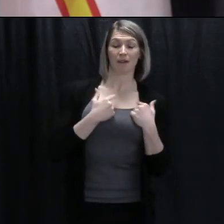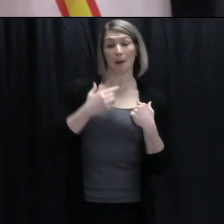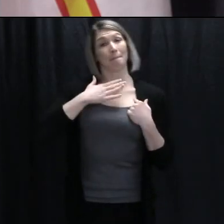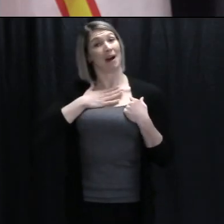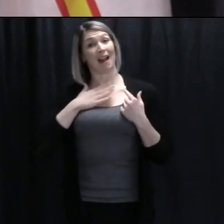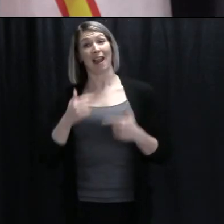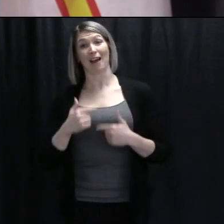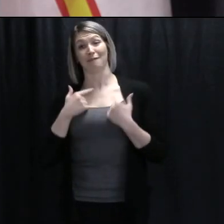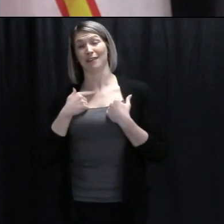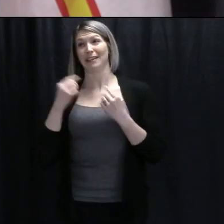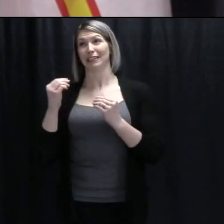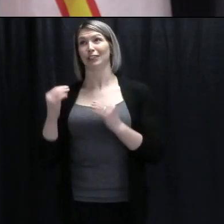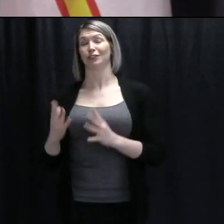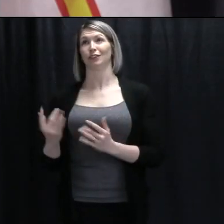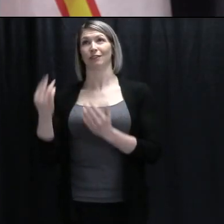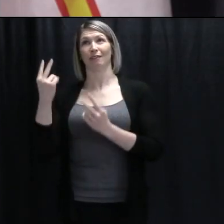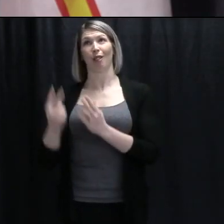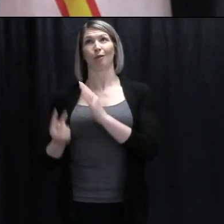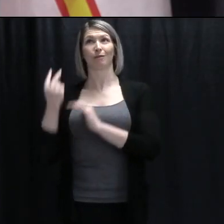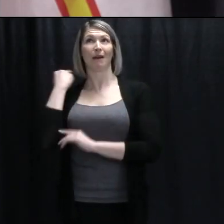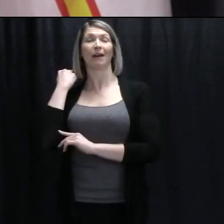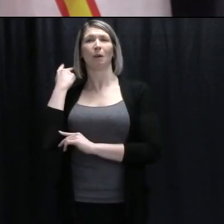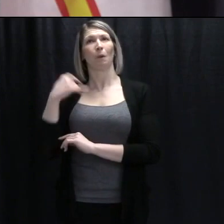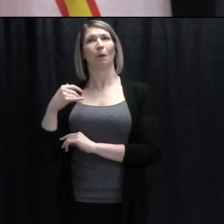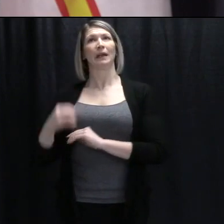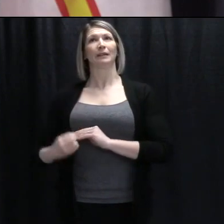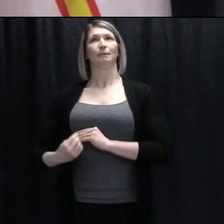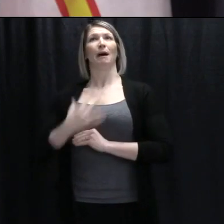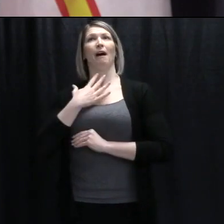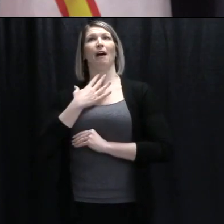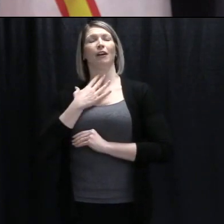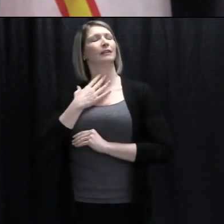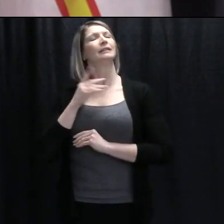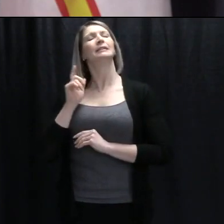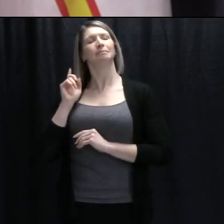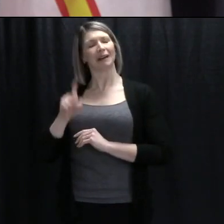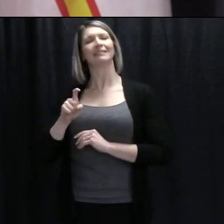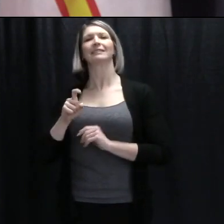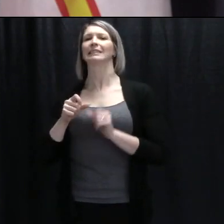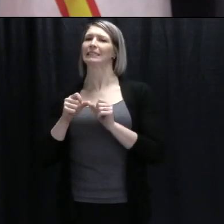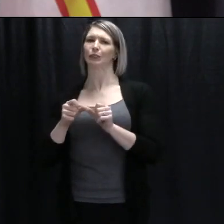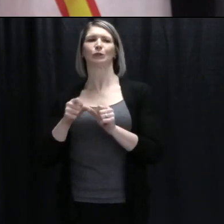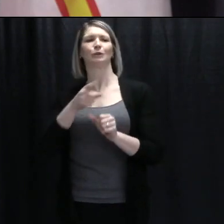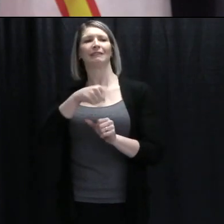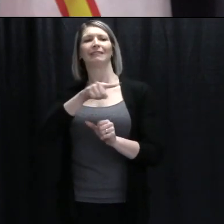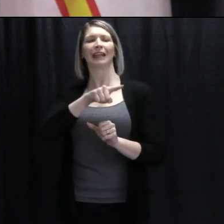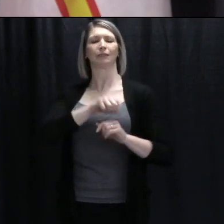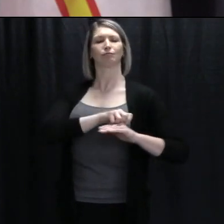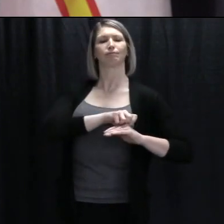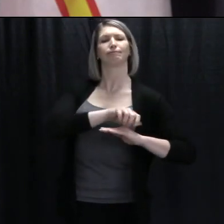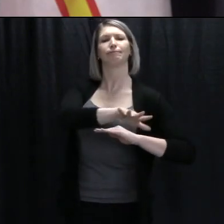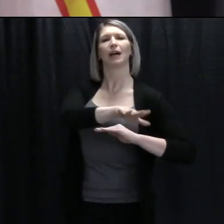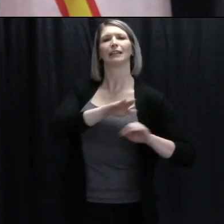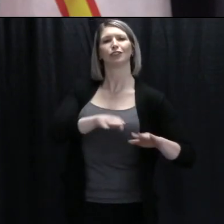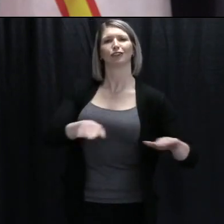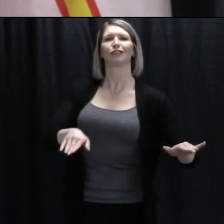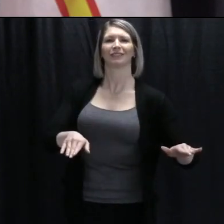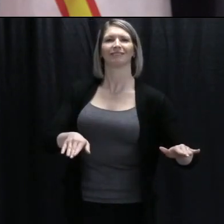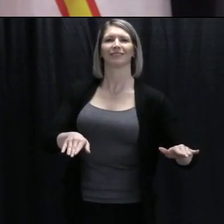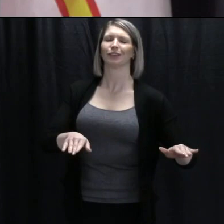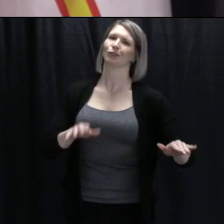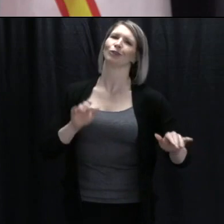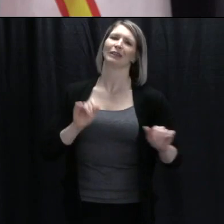own life that encourage me and inspire me on a daily basis to keep going on and keep doing what we are doing on behalf of every Newfoundlander